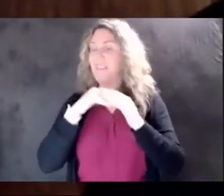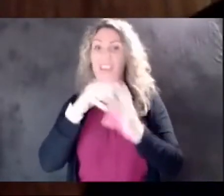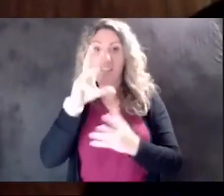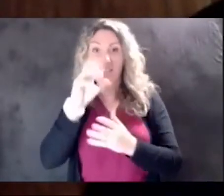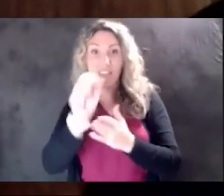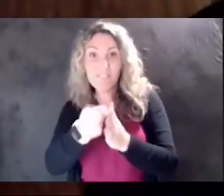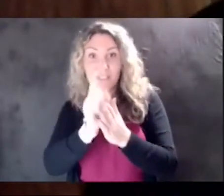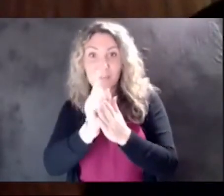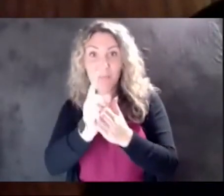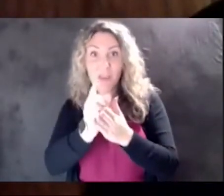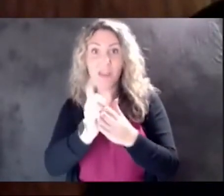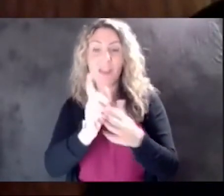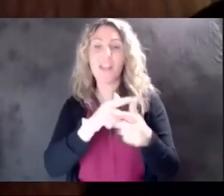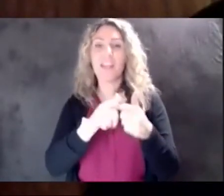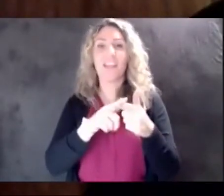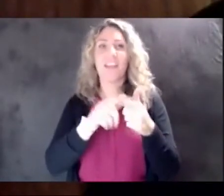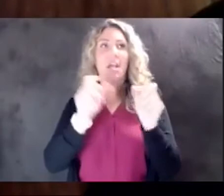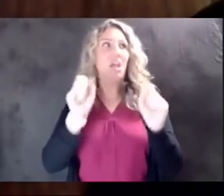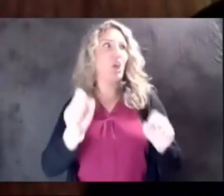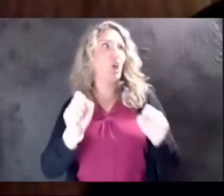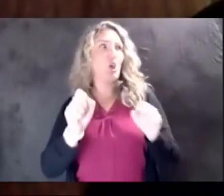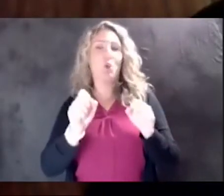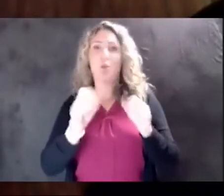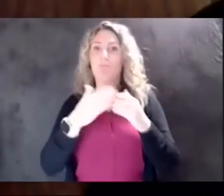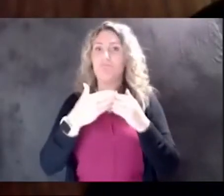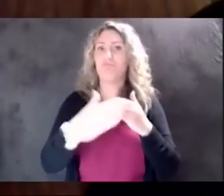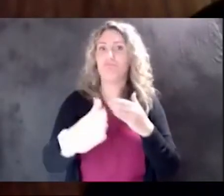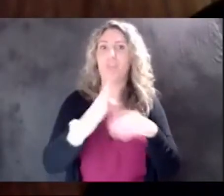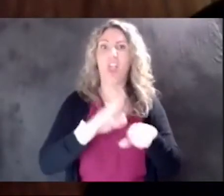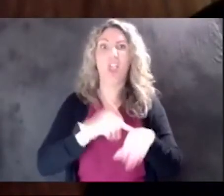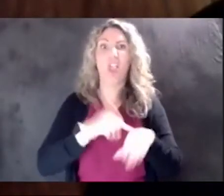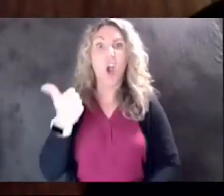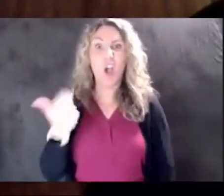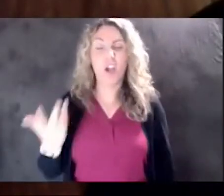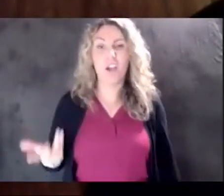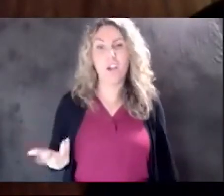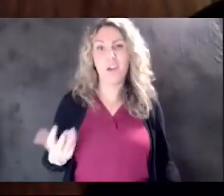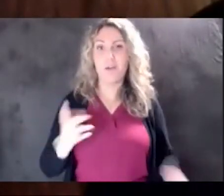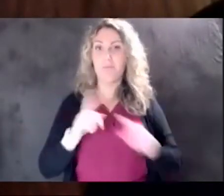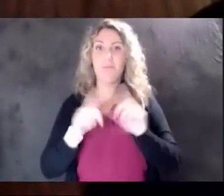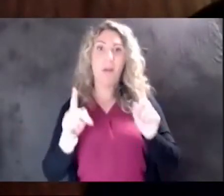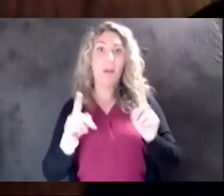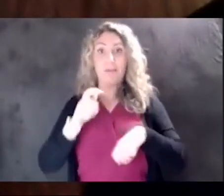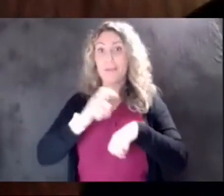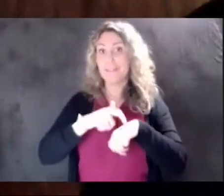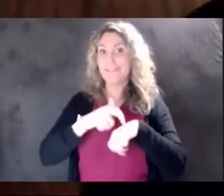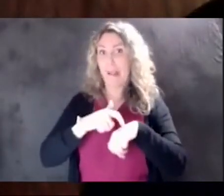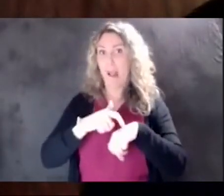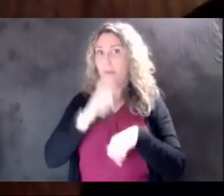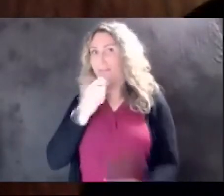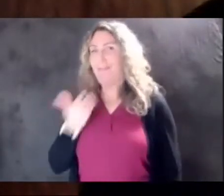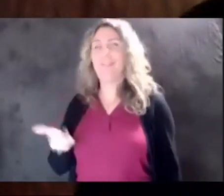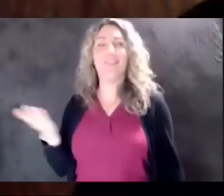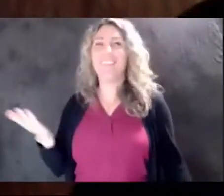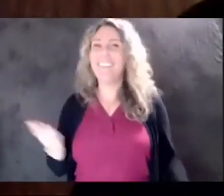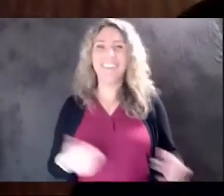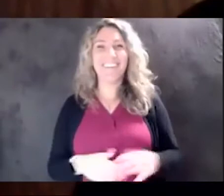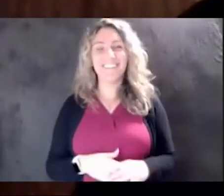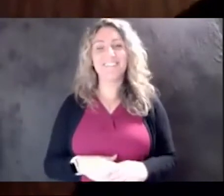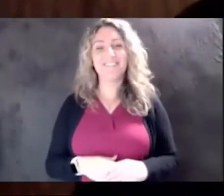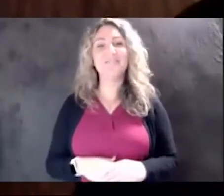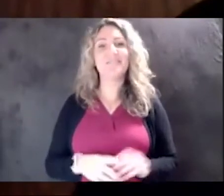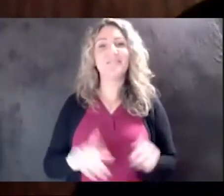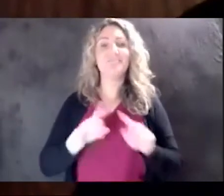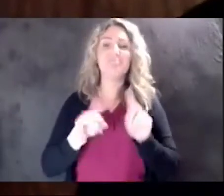minutes, and I could have gone longer. I just didn't have the time. But it's